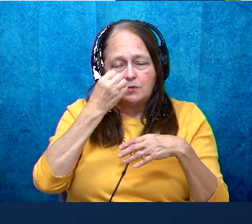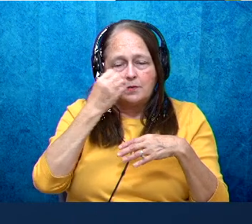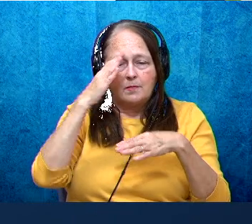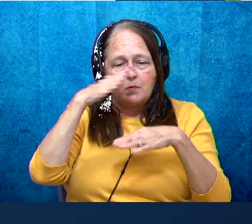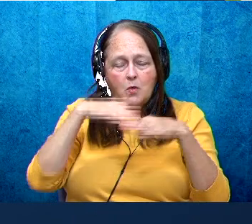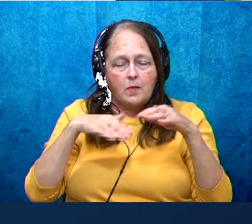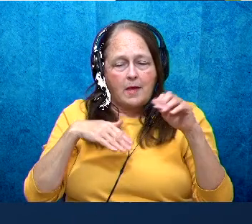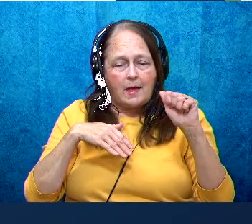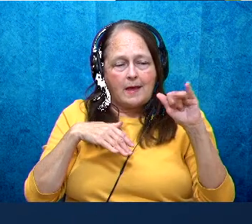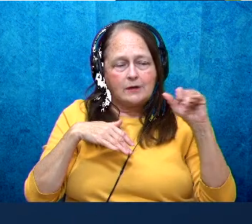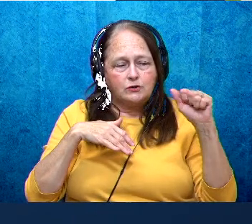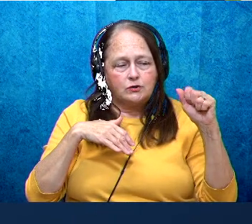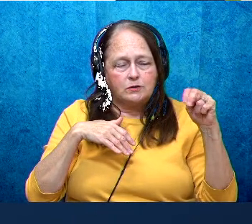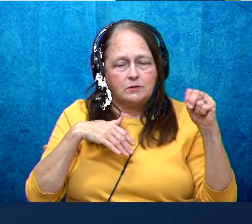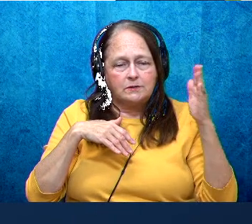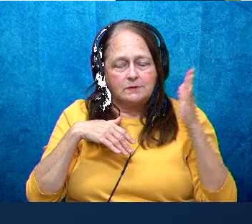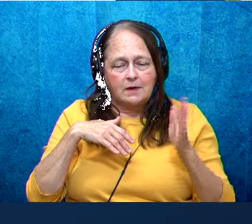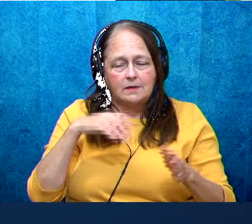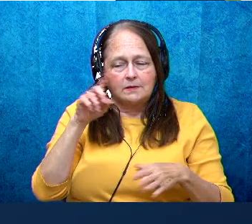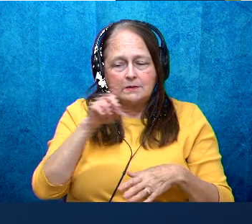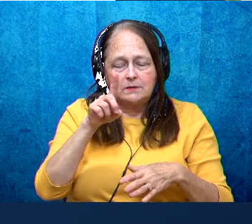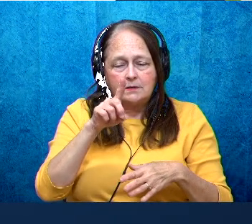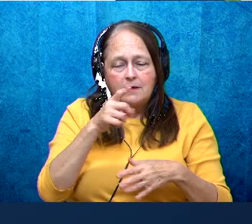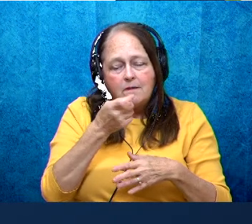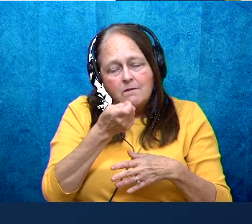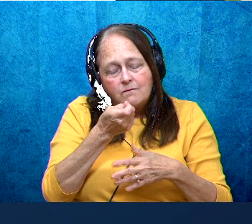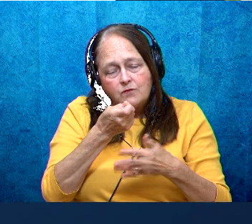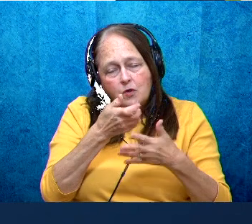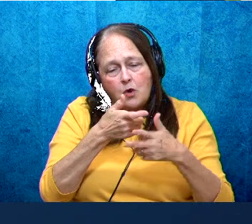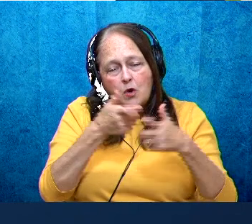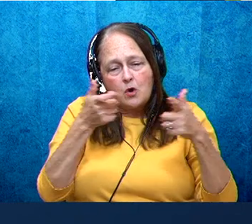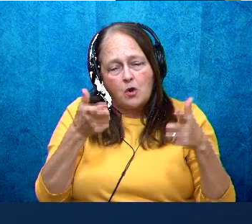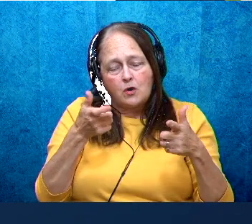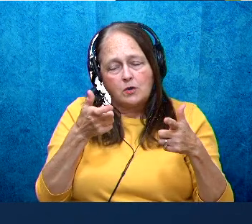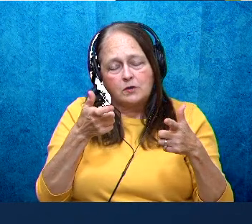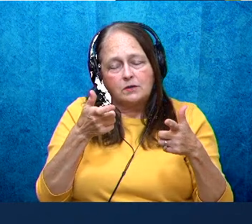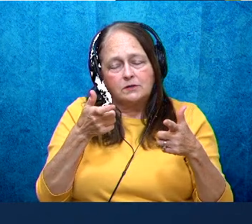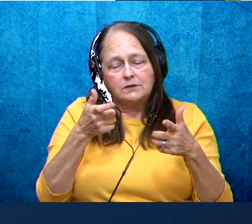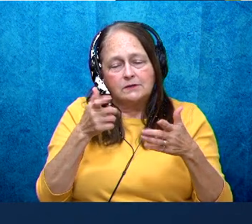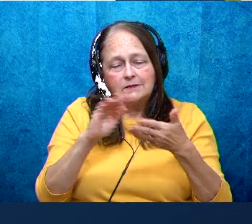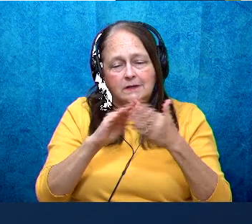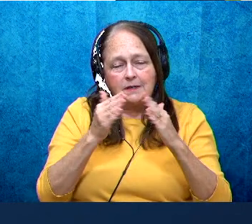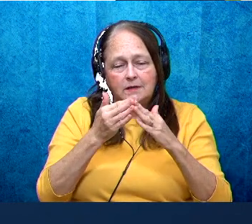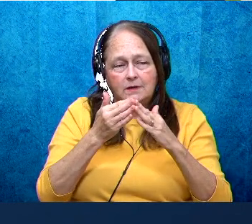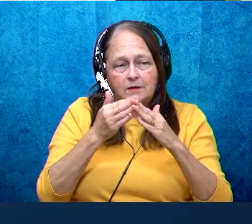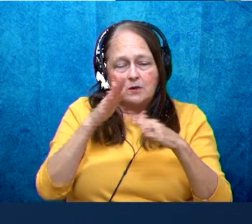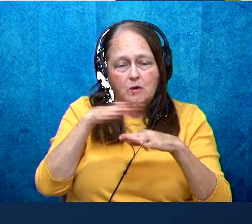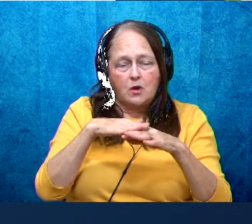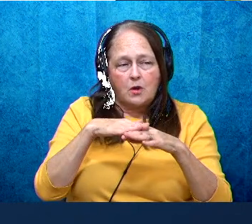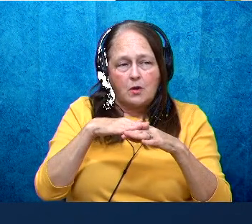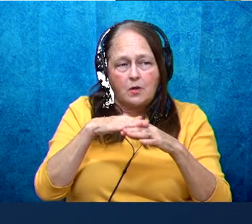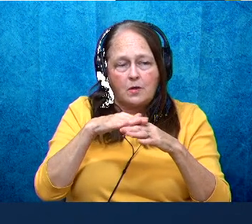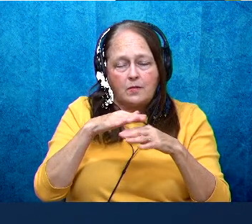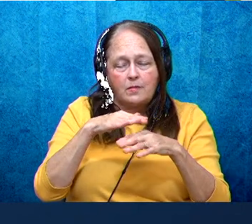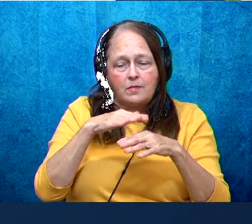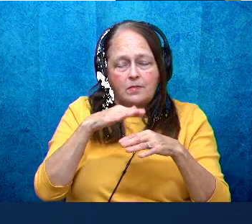side. And D, there are fewer large cities on the Asian side of Russia than on the European